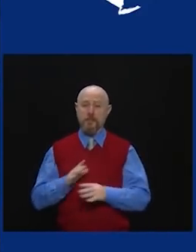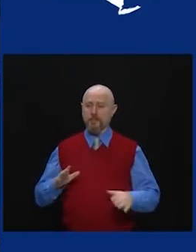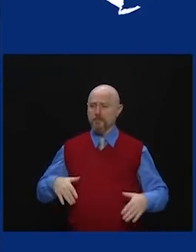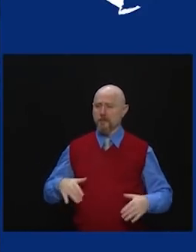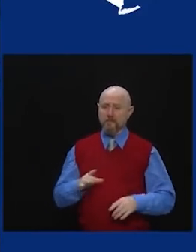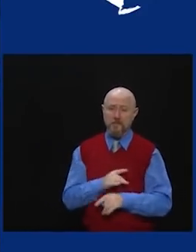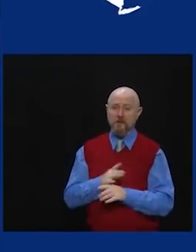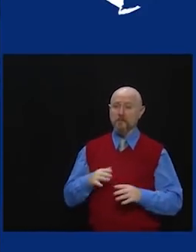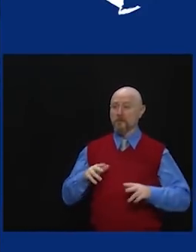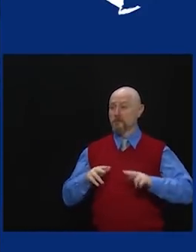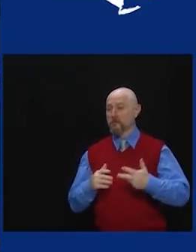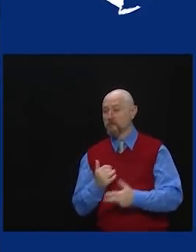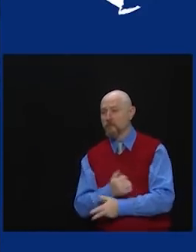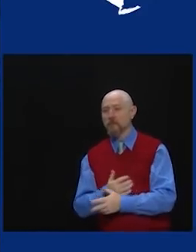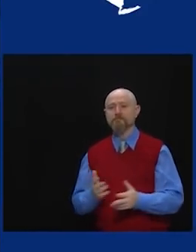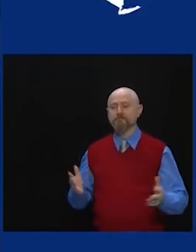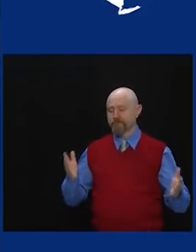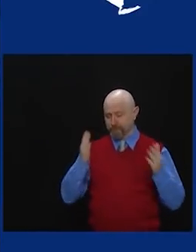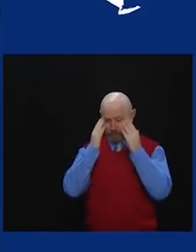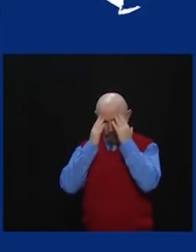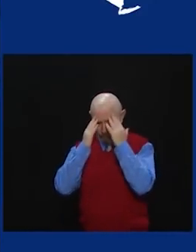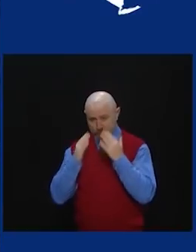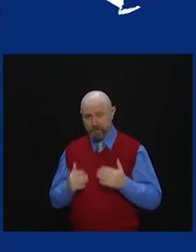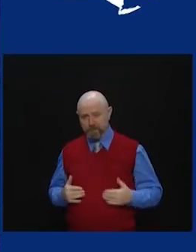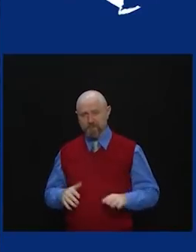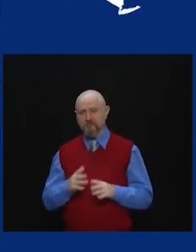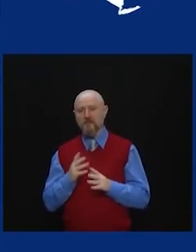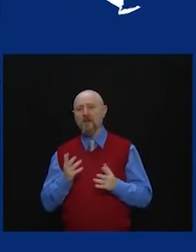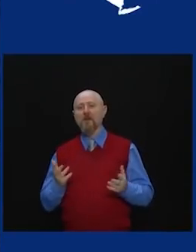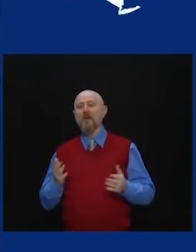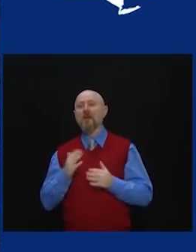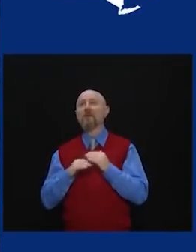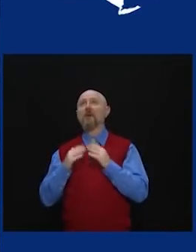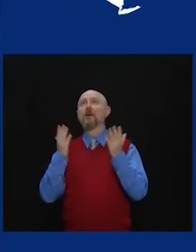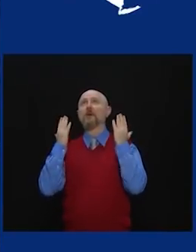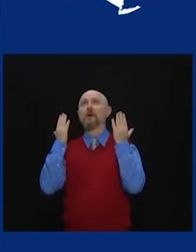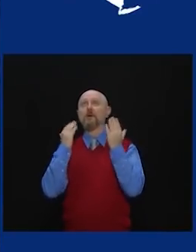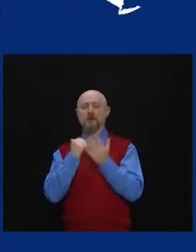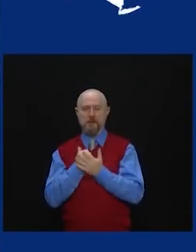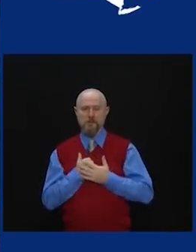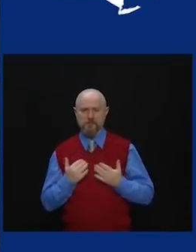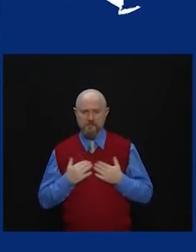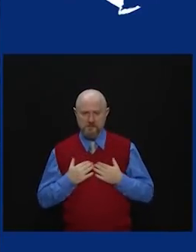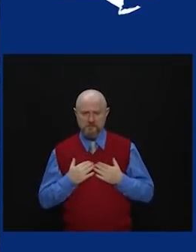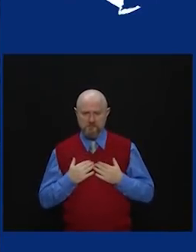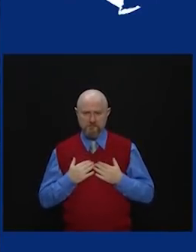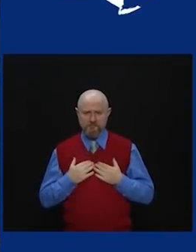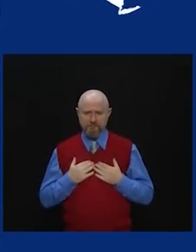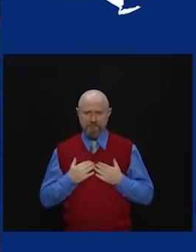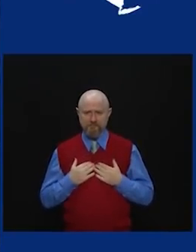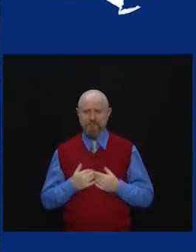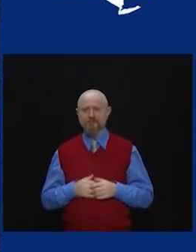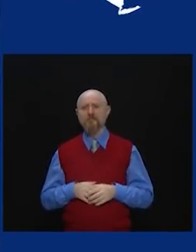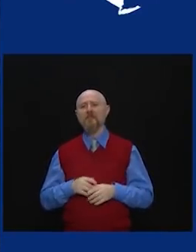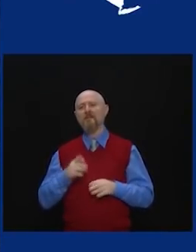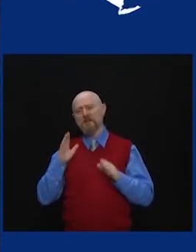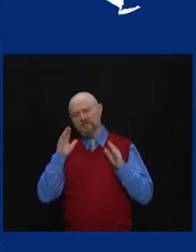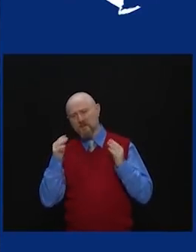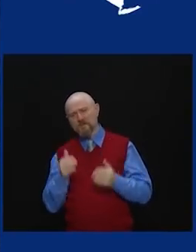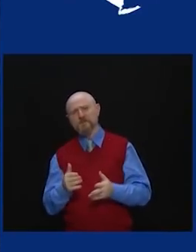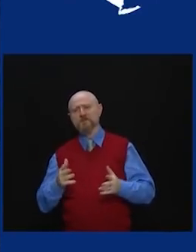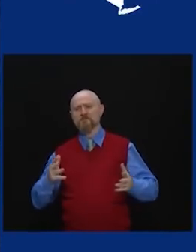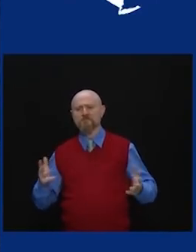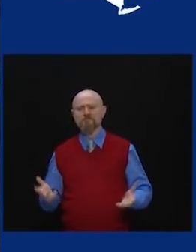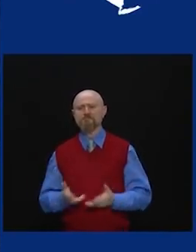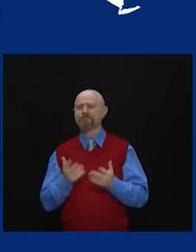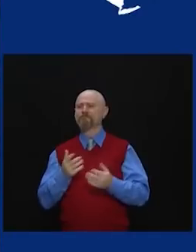help us in that scenario. So all the work we've done to intensely focus on getting more people vaccinated earlier in the fall and through